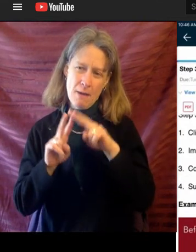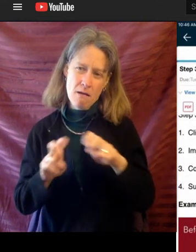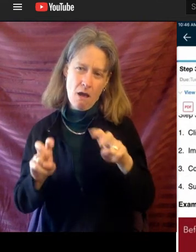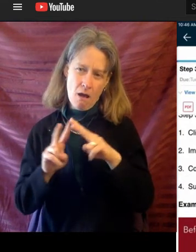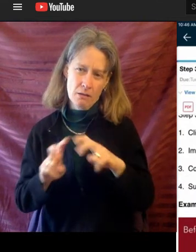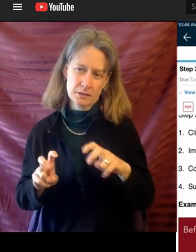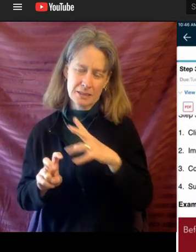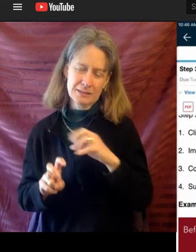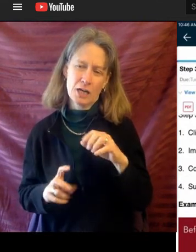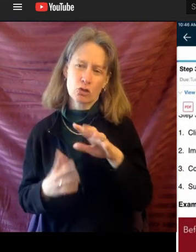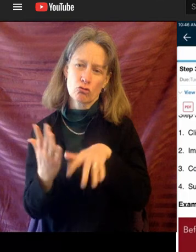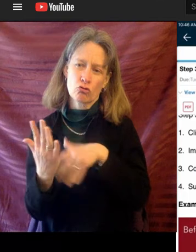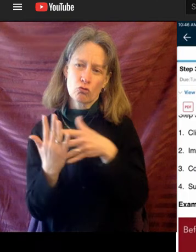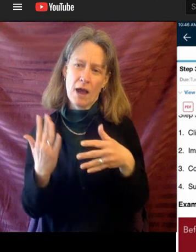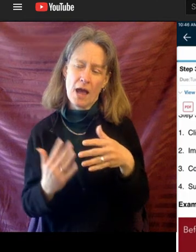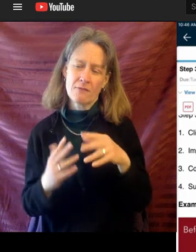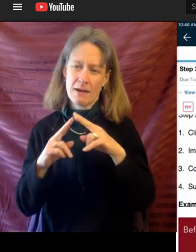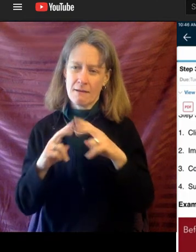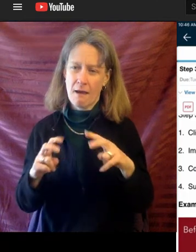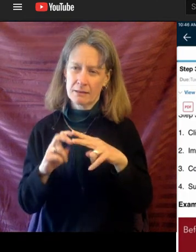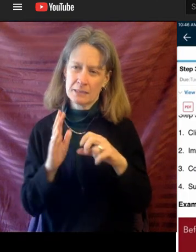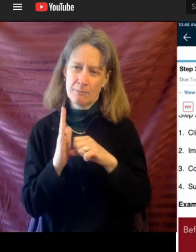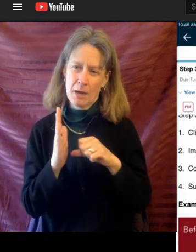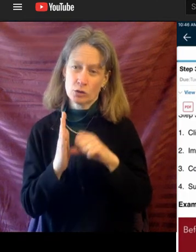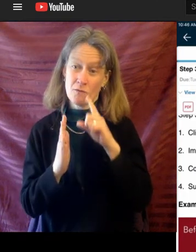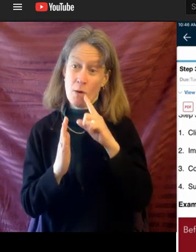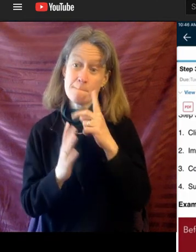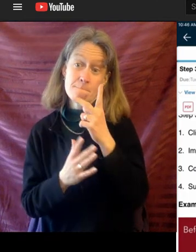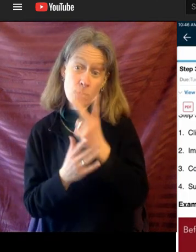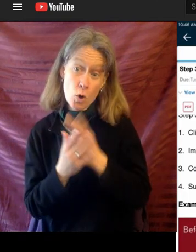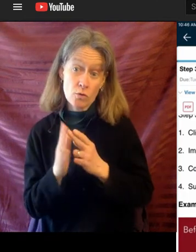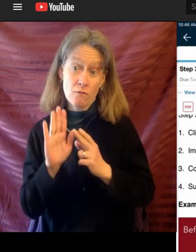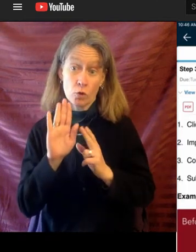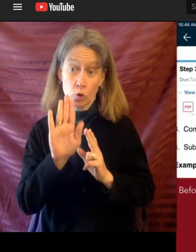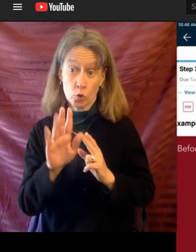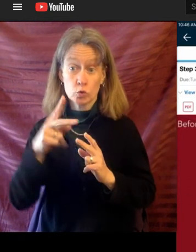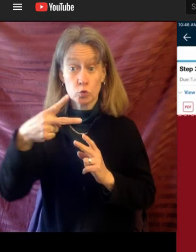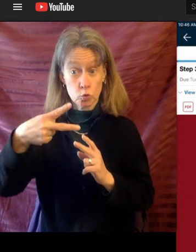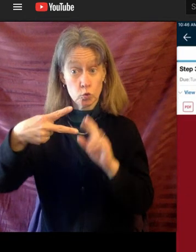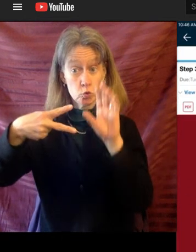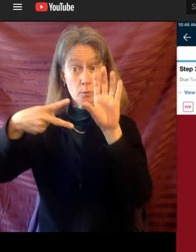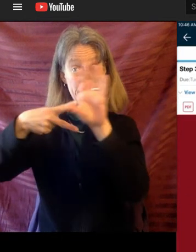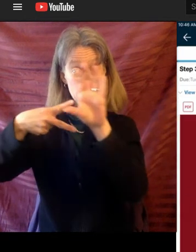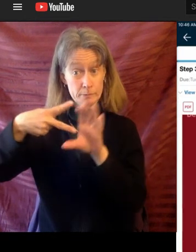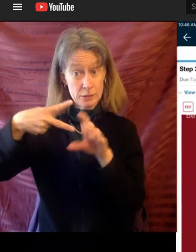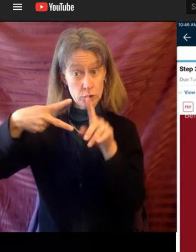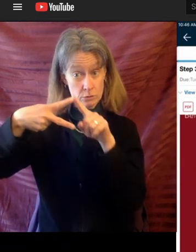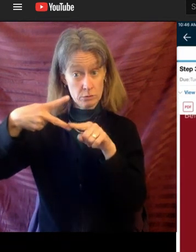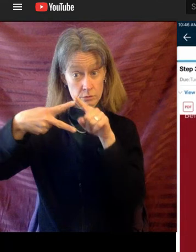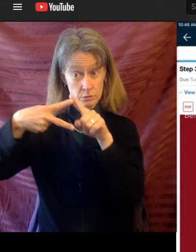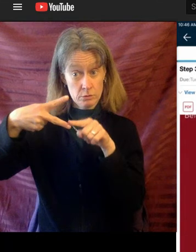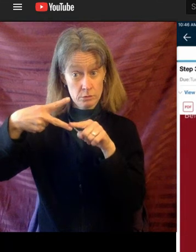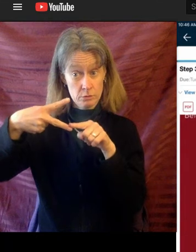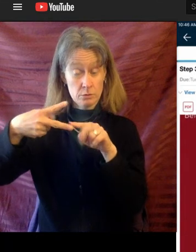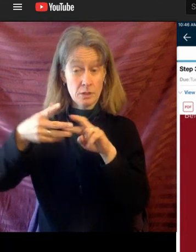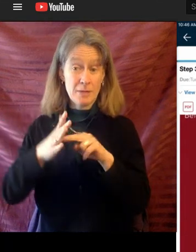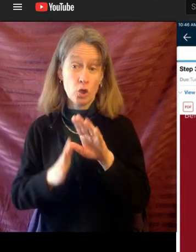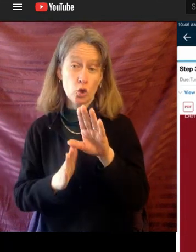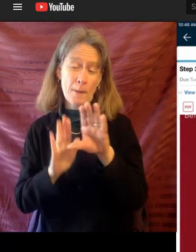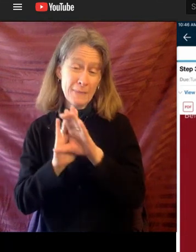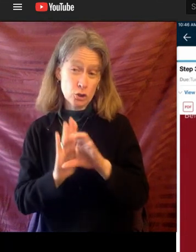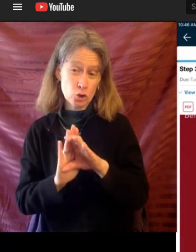analysis pages for each of your 2 pictures. So basically we're going to make our